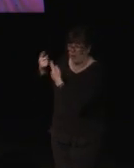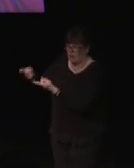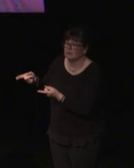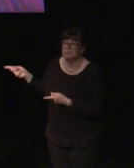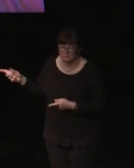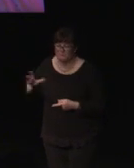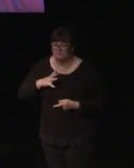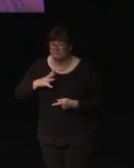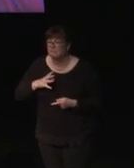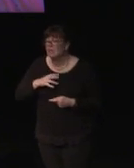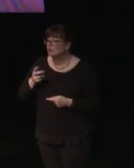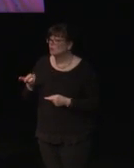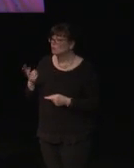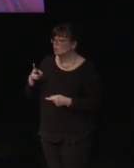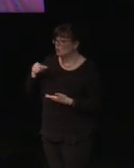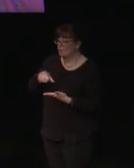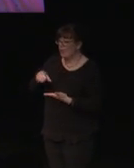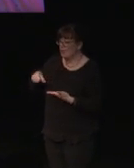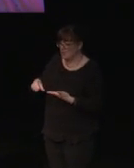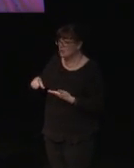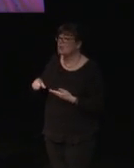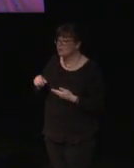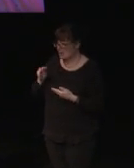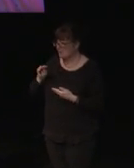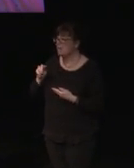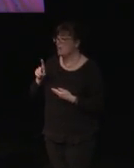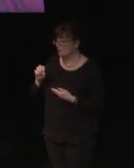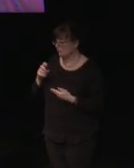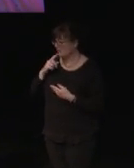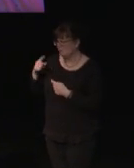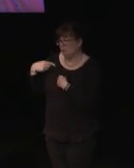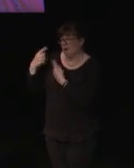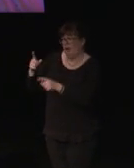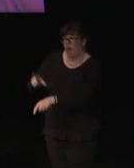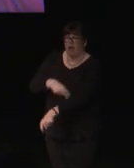So two-button mode in FIFA has been around a really long time. It's really powerful.